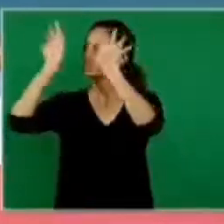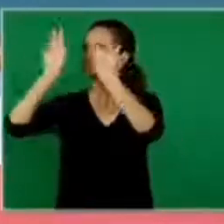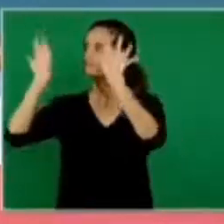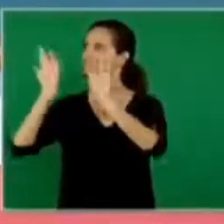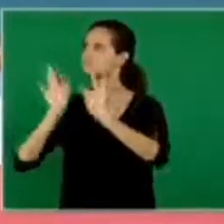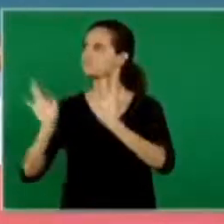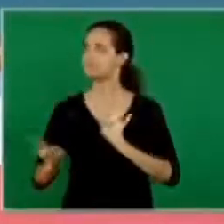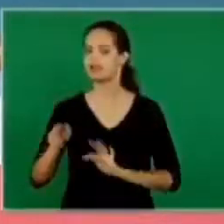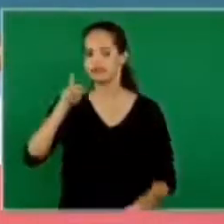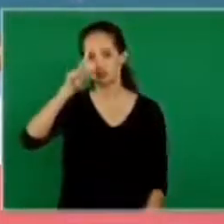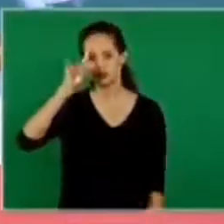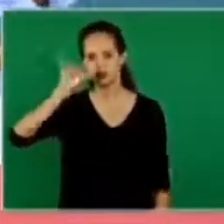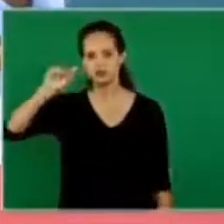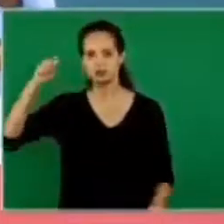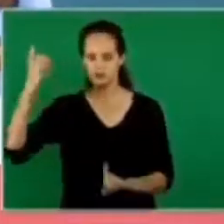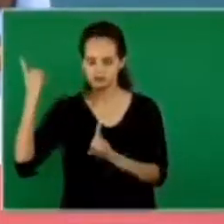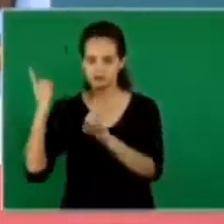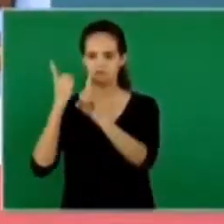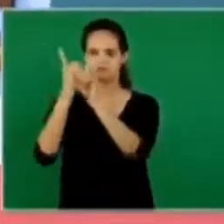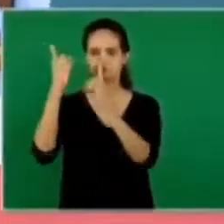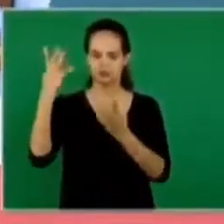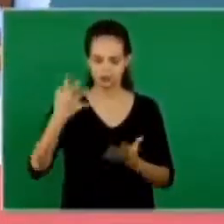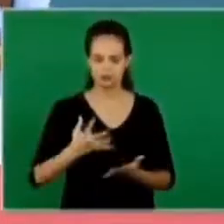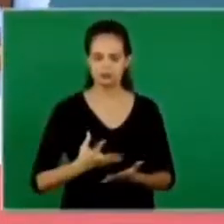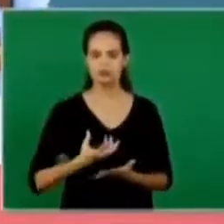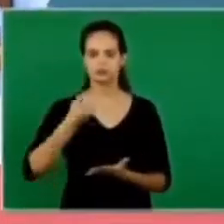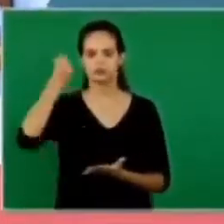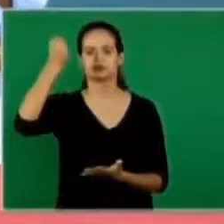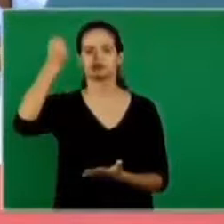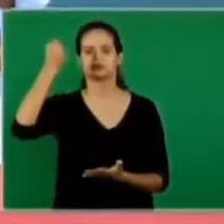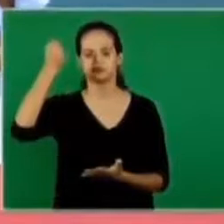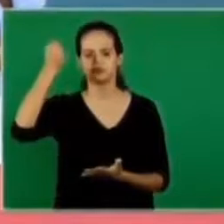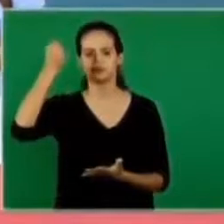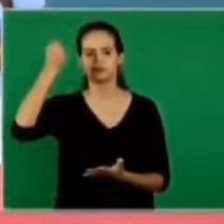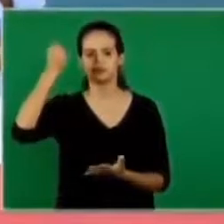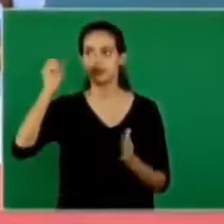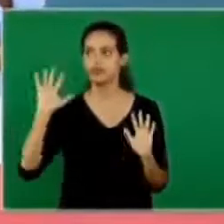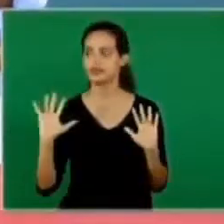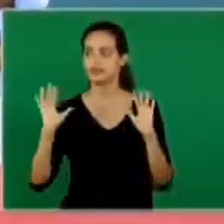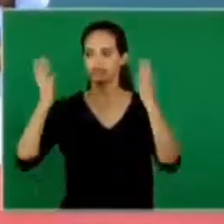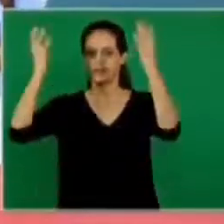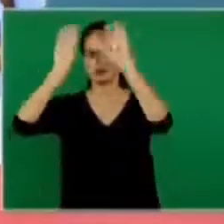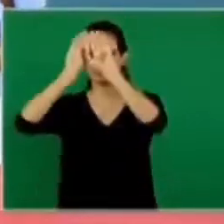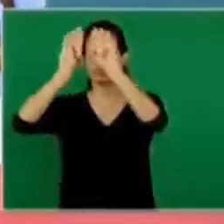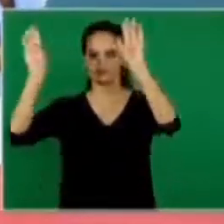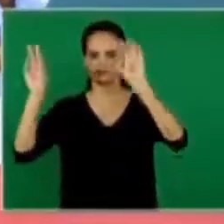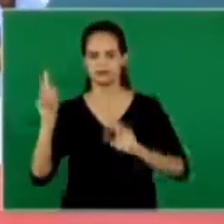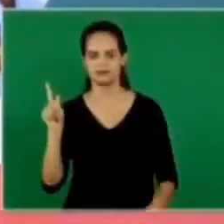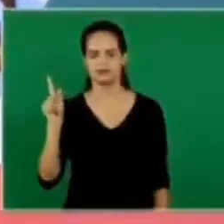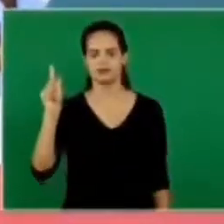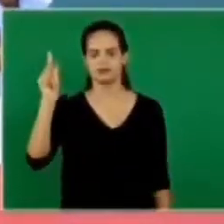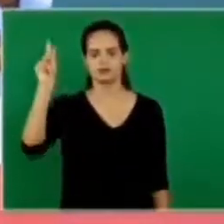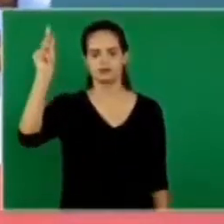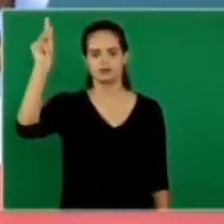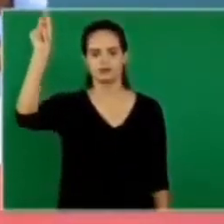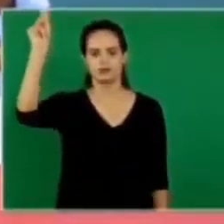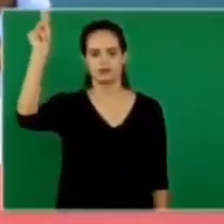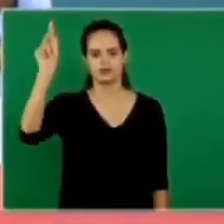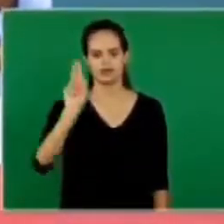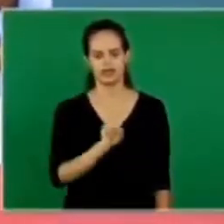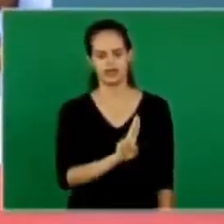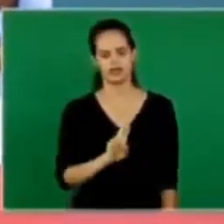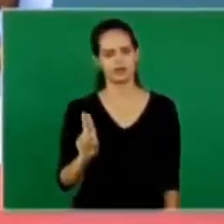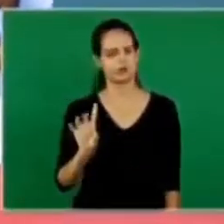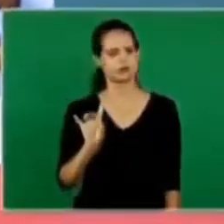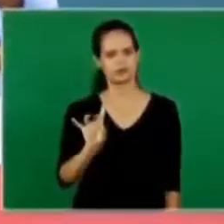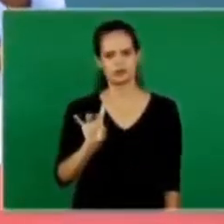they will rejoice in the wedding with the Lamb. The name